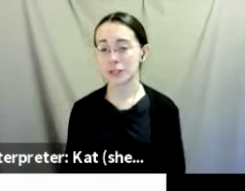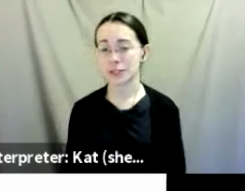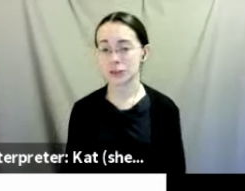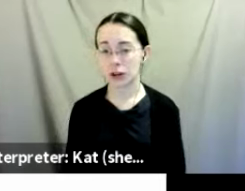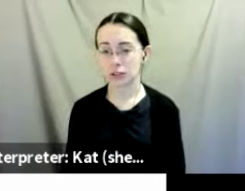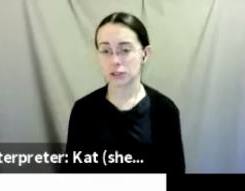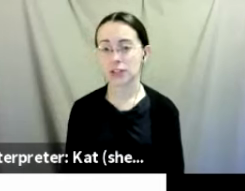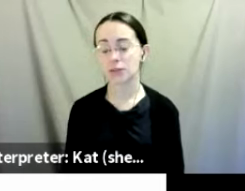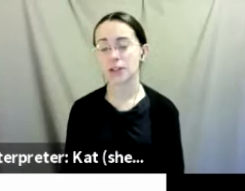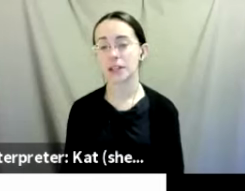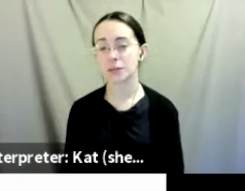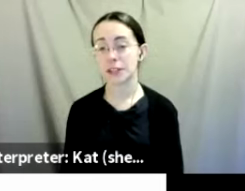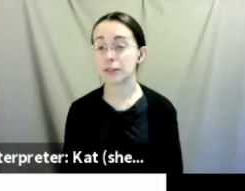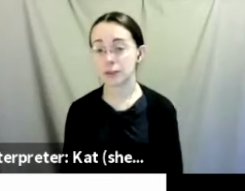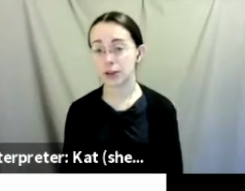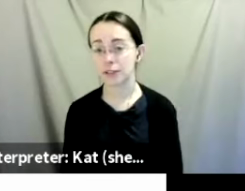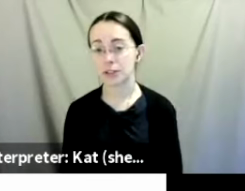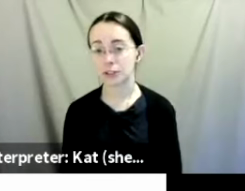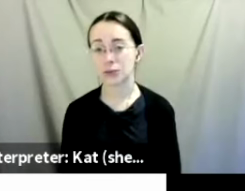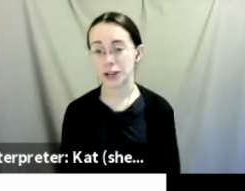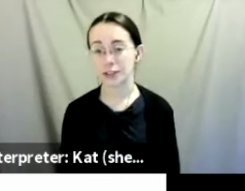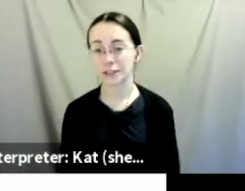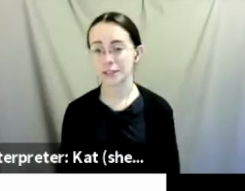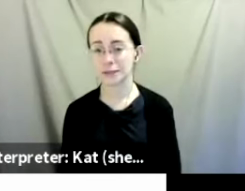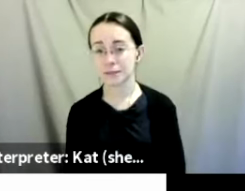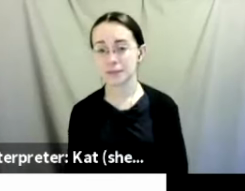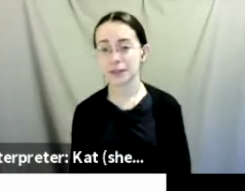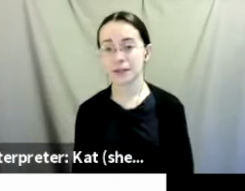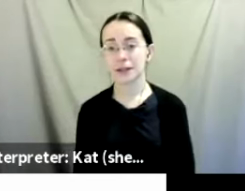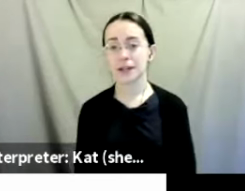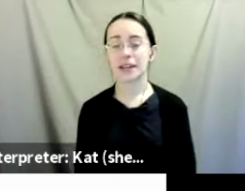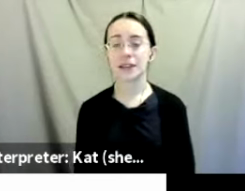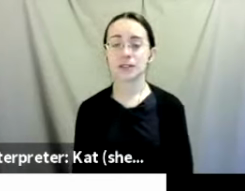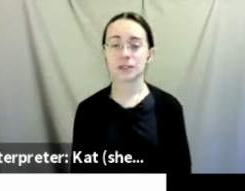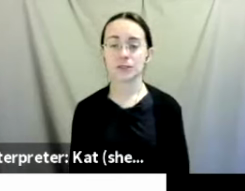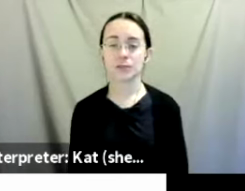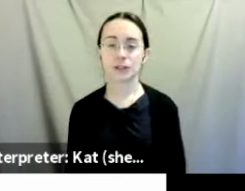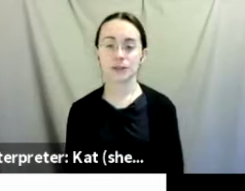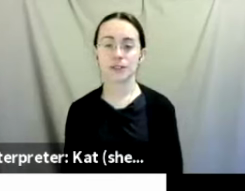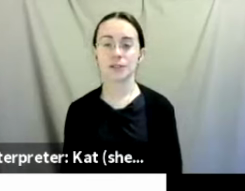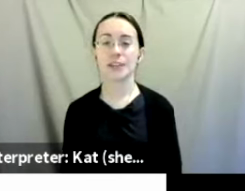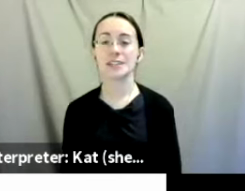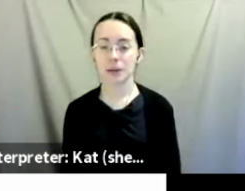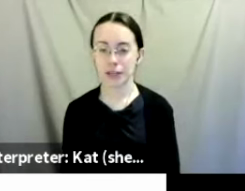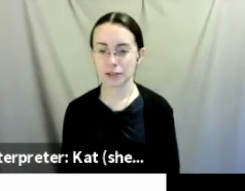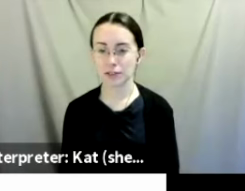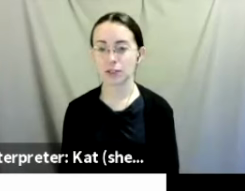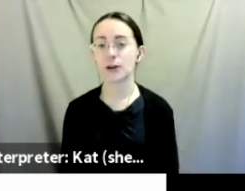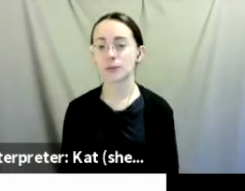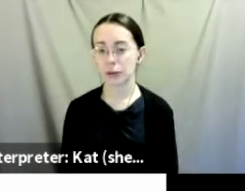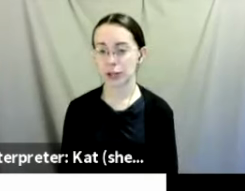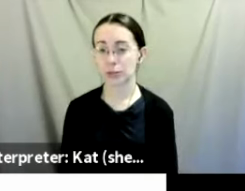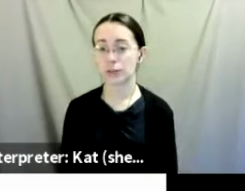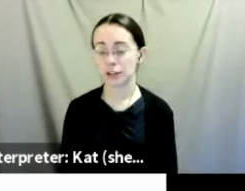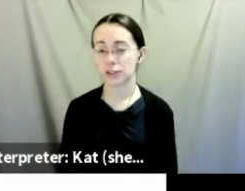didn't happen until college that they were finally able to have those conversations with friends. And they also didn't feel that there was enough in-depth counseling